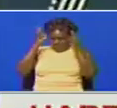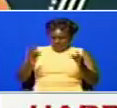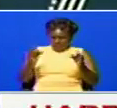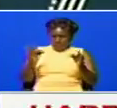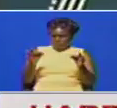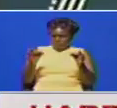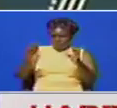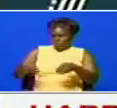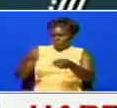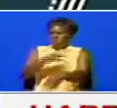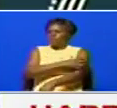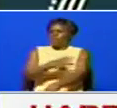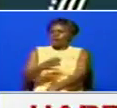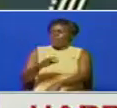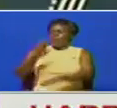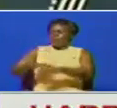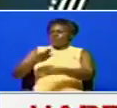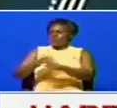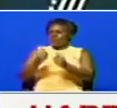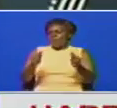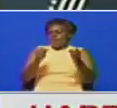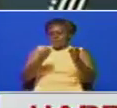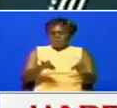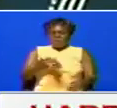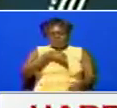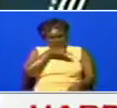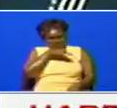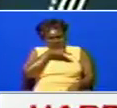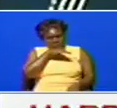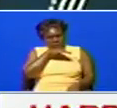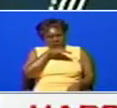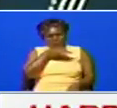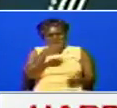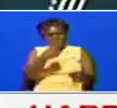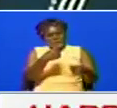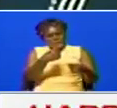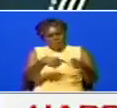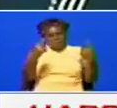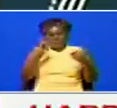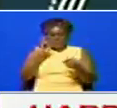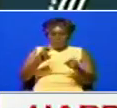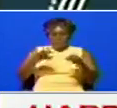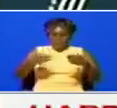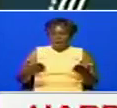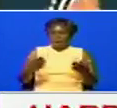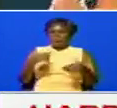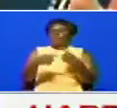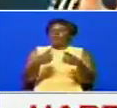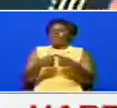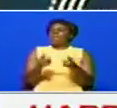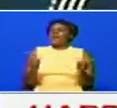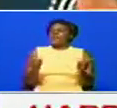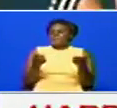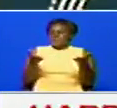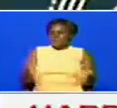power, and he has to do what is appropriate. If Mr. Odinga was, who knows? Let's see where the count comes out. But what